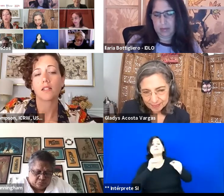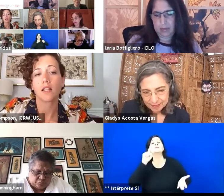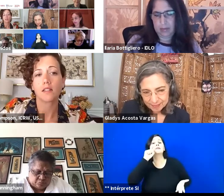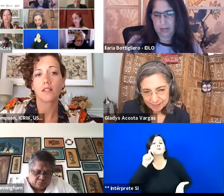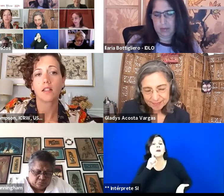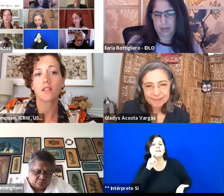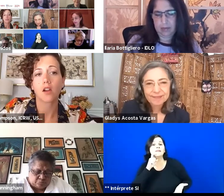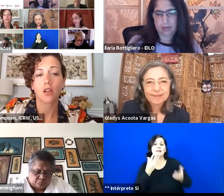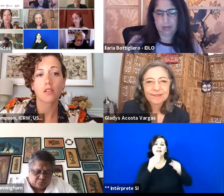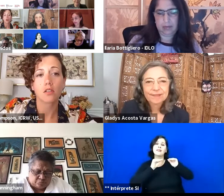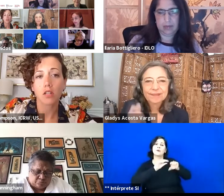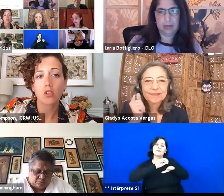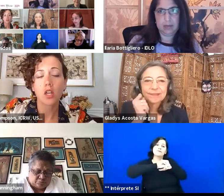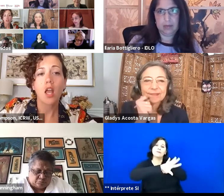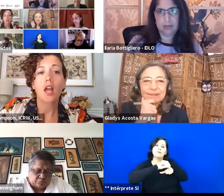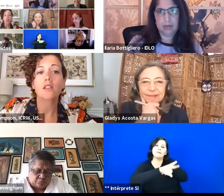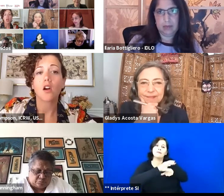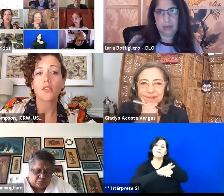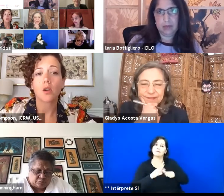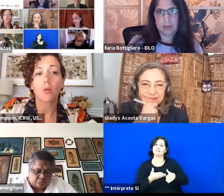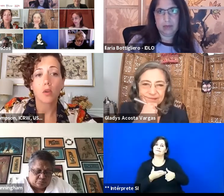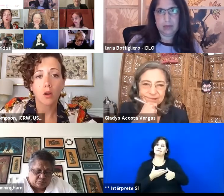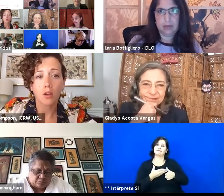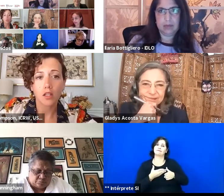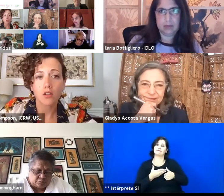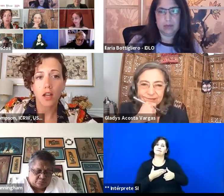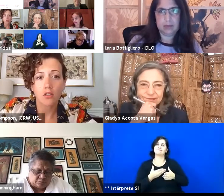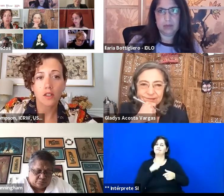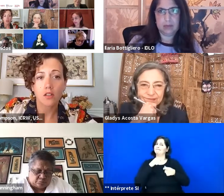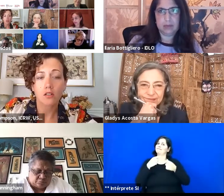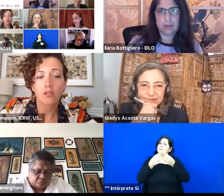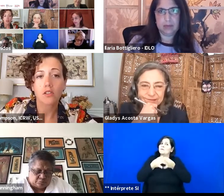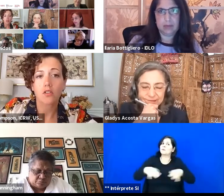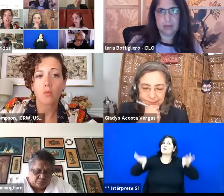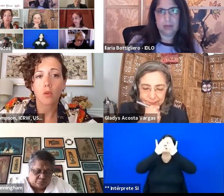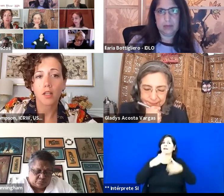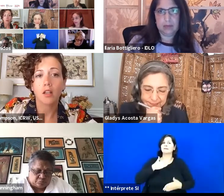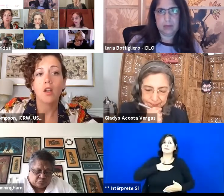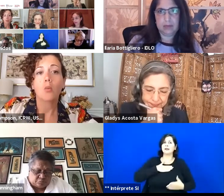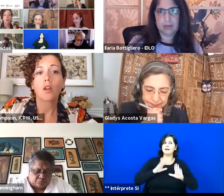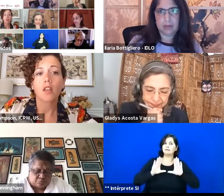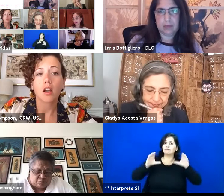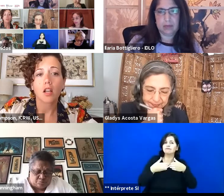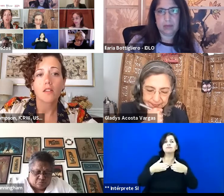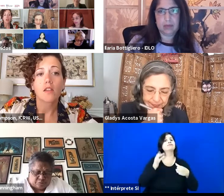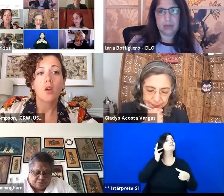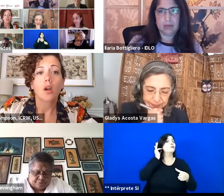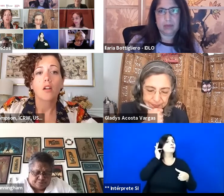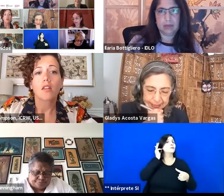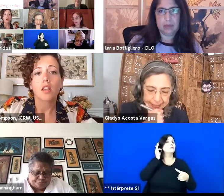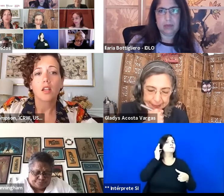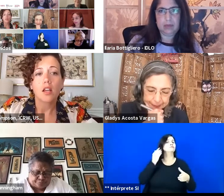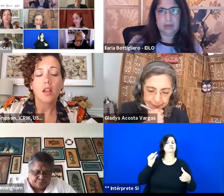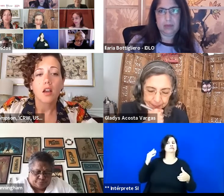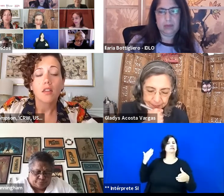where consensus is hardest to reach. And it's also, we know at the International Center for Research on Women, one of the areas